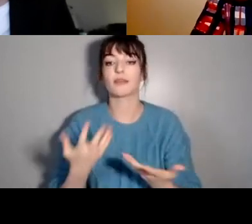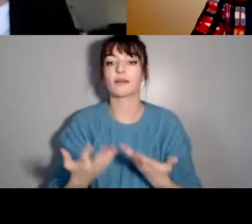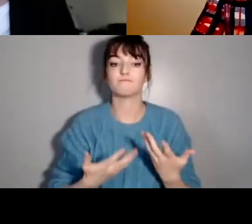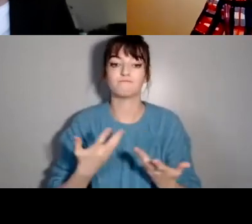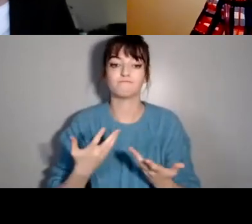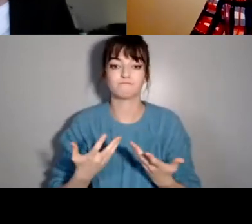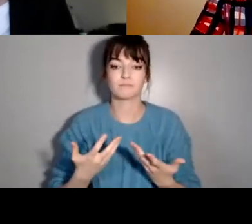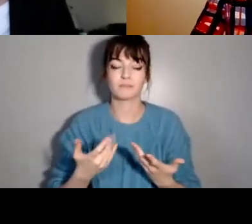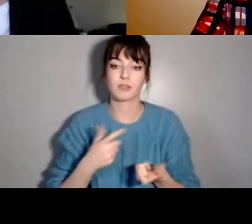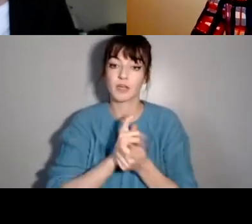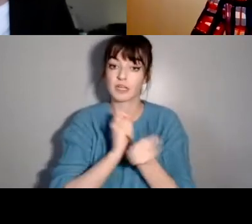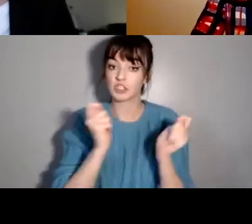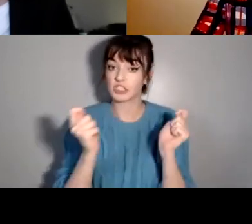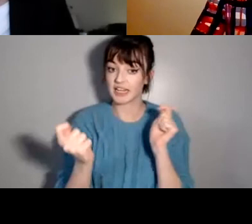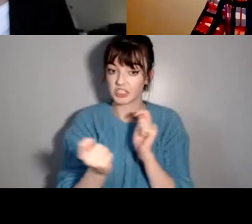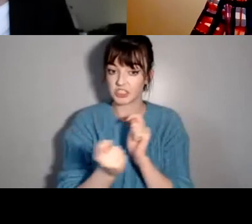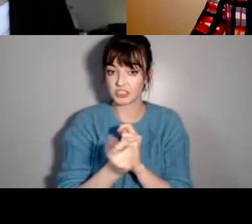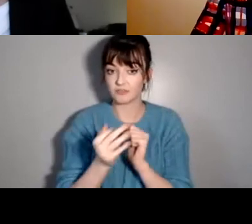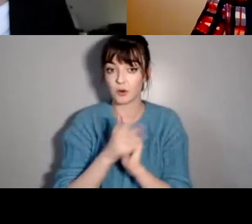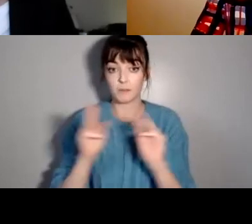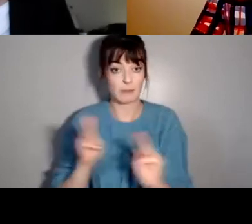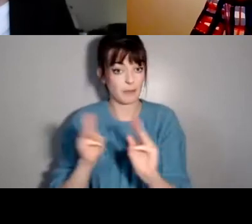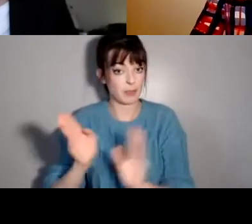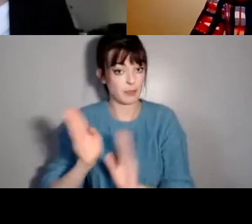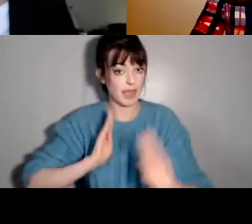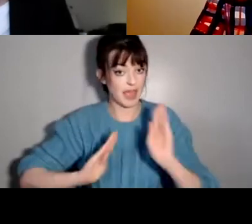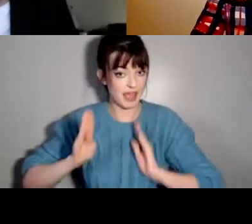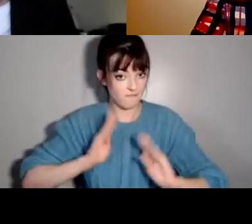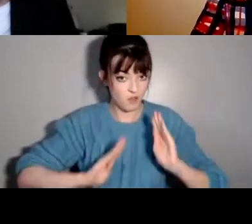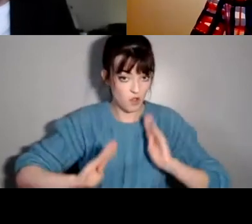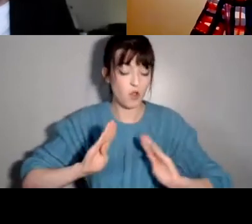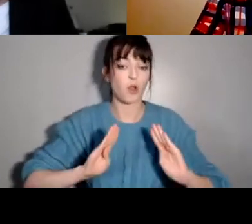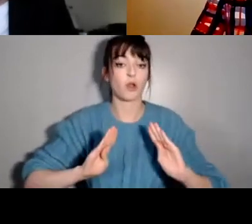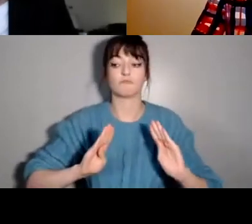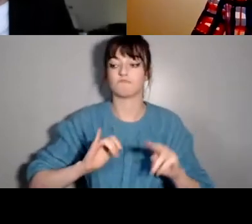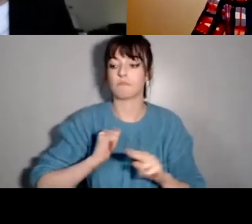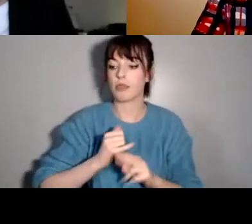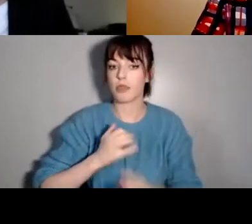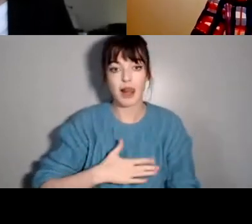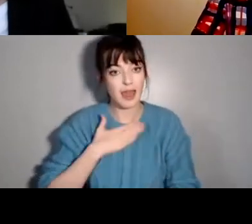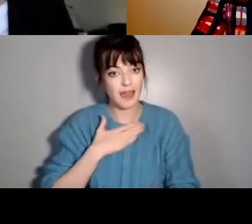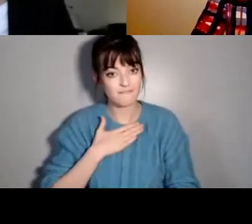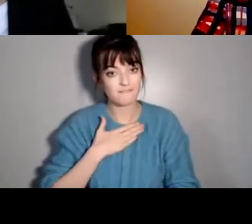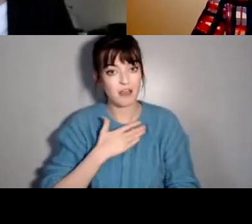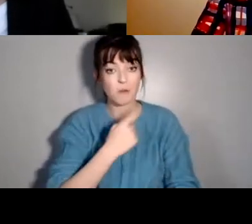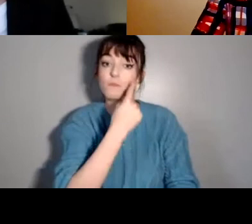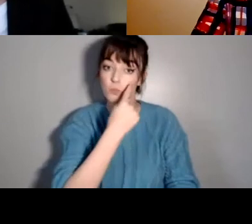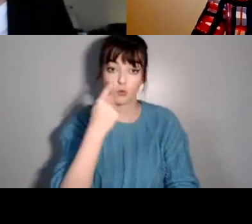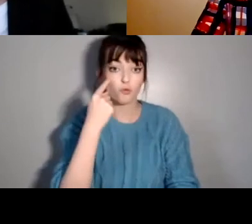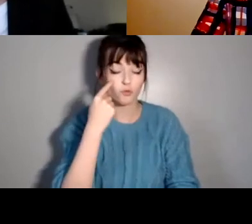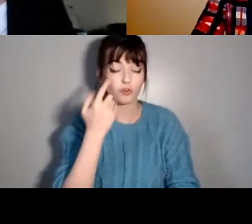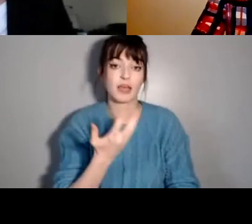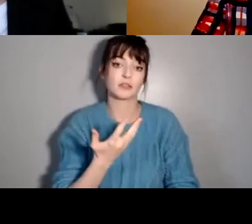the changes in people's behaviours and in their lives is testament to the, I suppose,